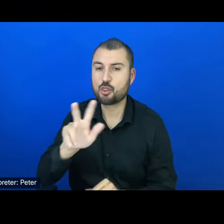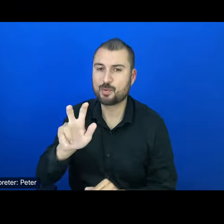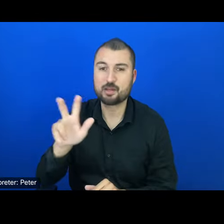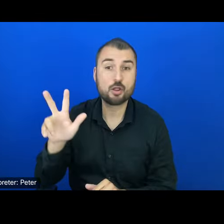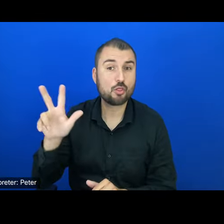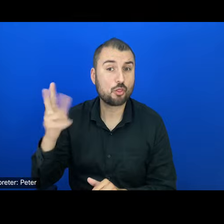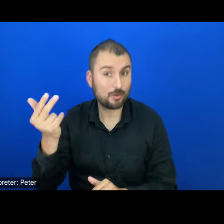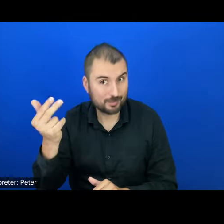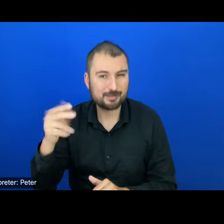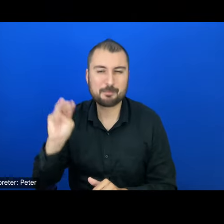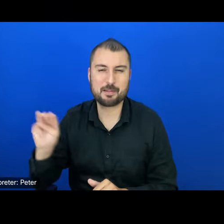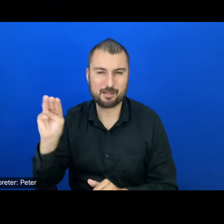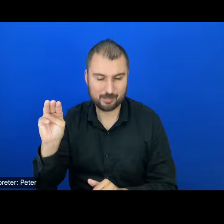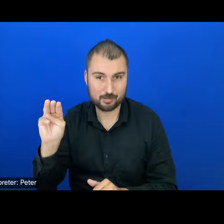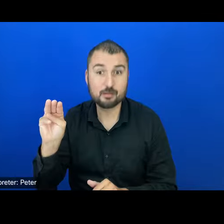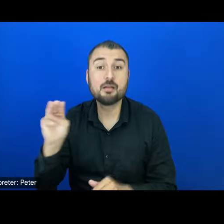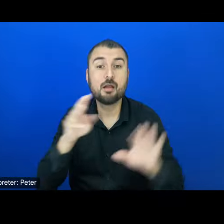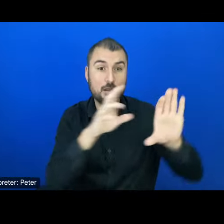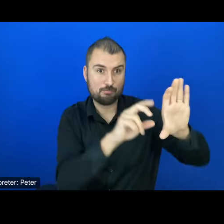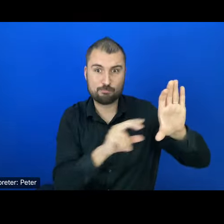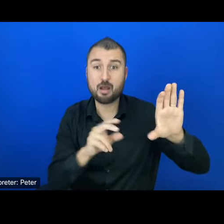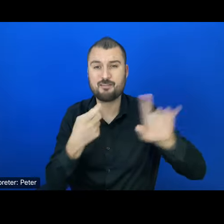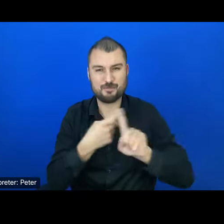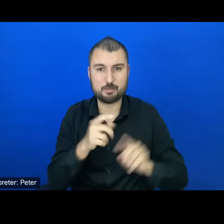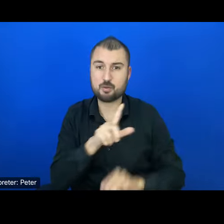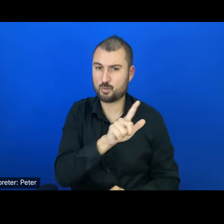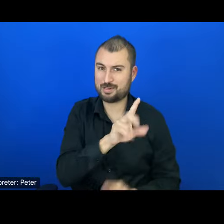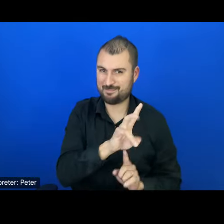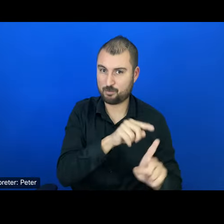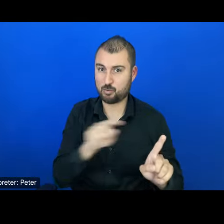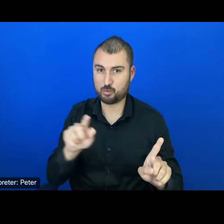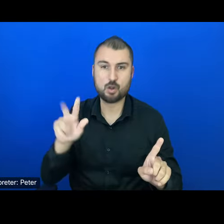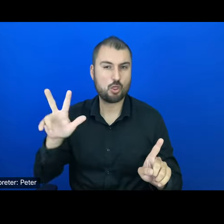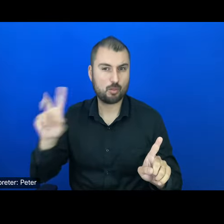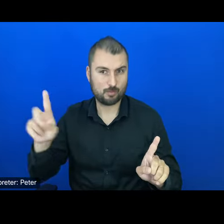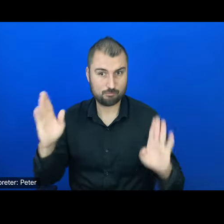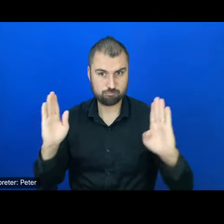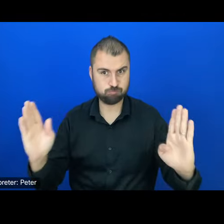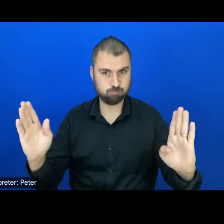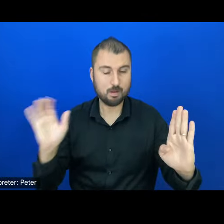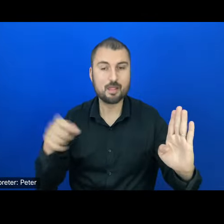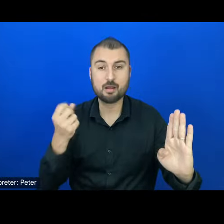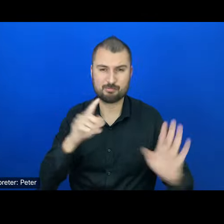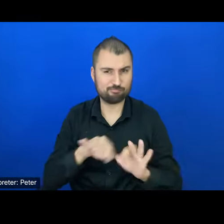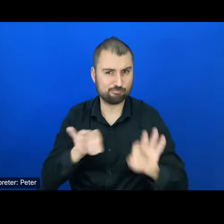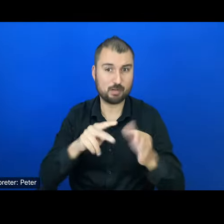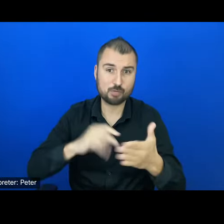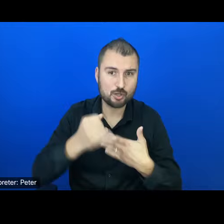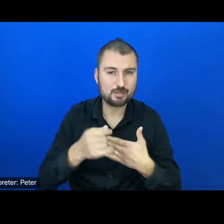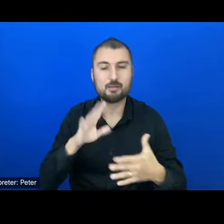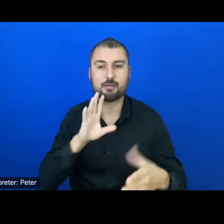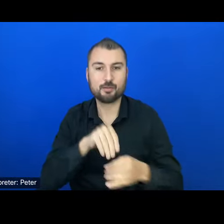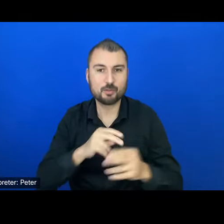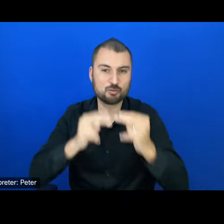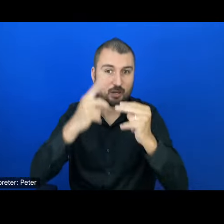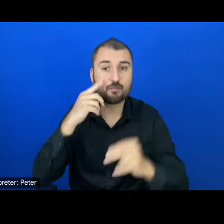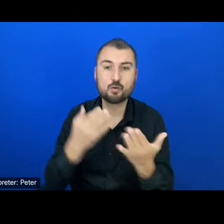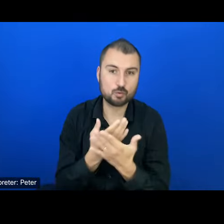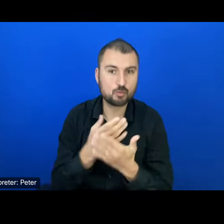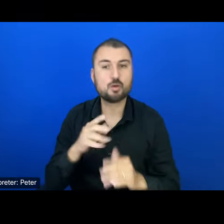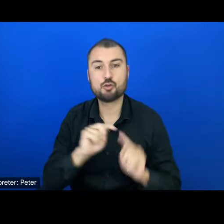$313 million from that 2027 to 2031. Significant projects include construction of a new Troop